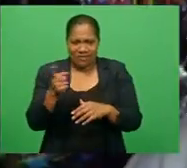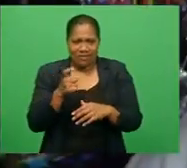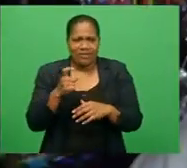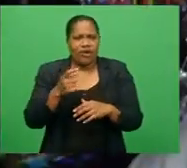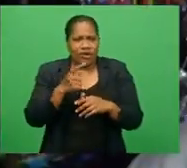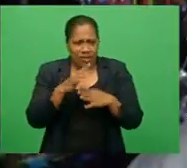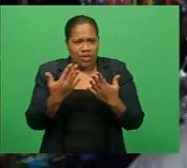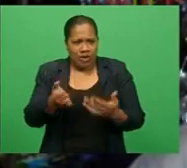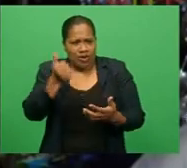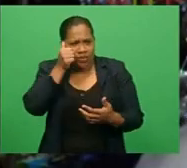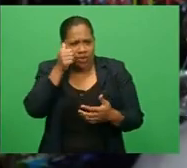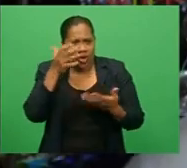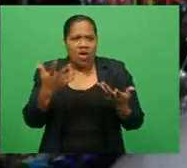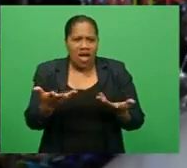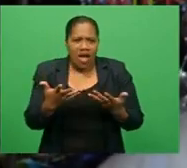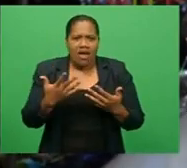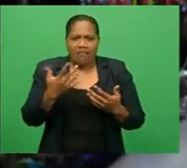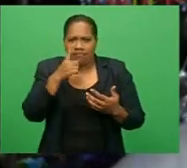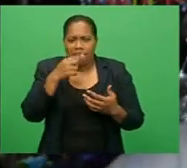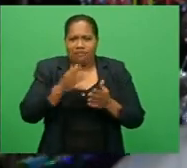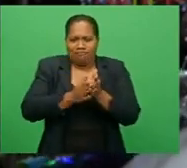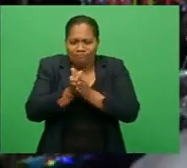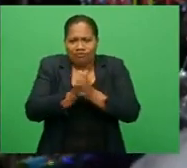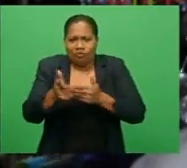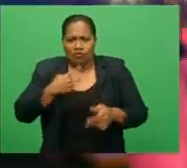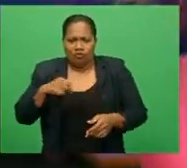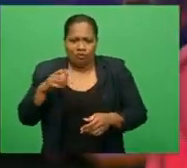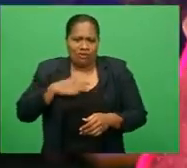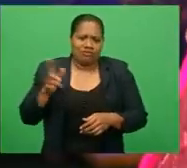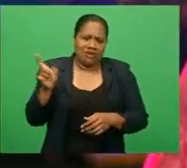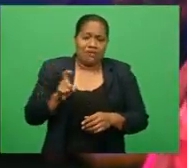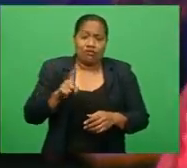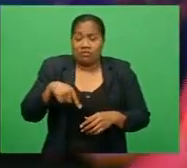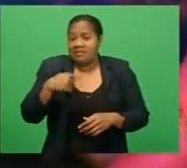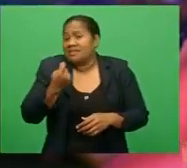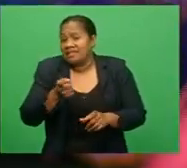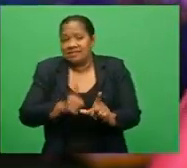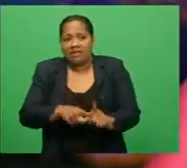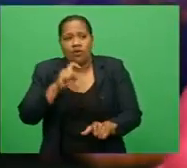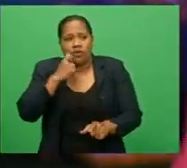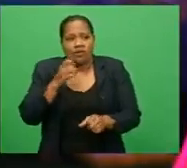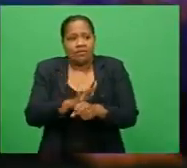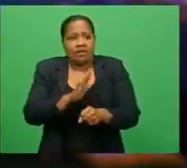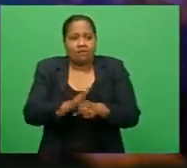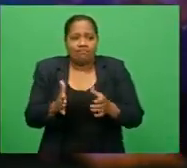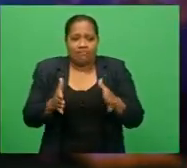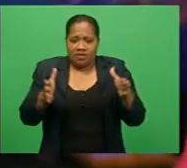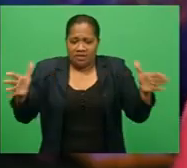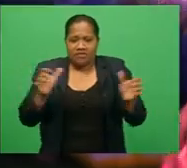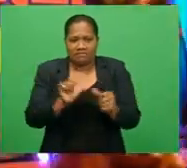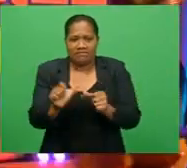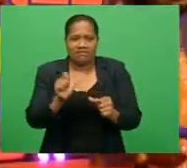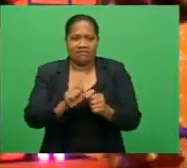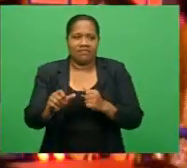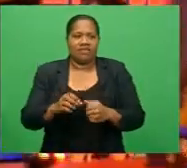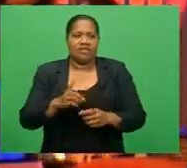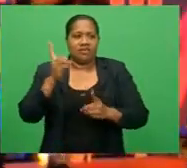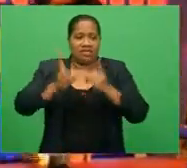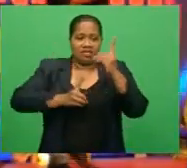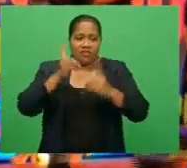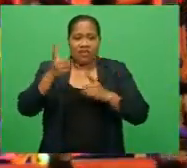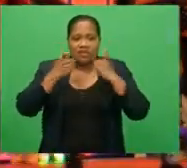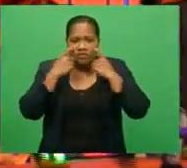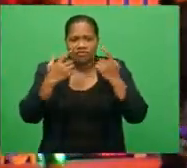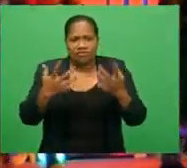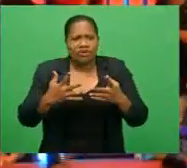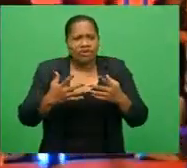there's a hunger for this sort of events. We'll make it bigger and better next year. The Mirchi FM and Radio Fiji 2 Diwali Doom show also featured